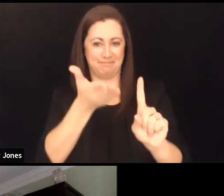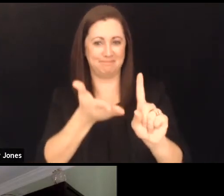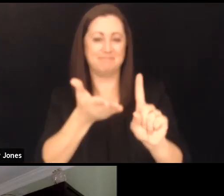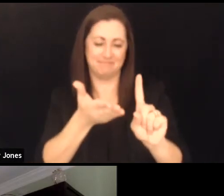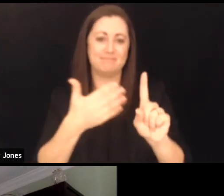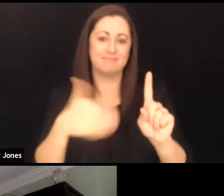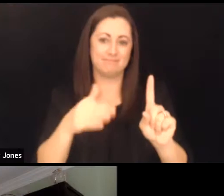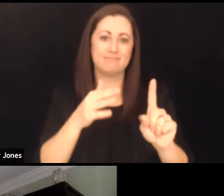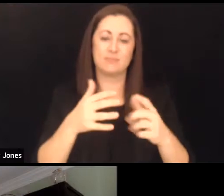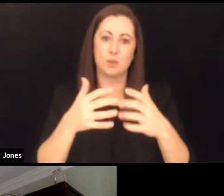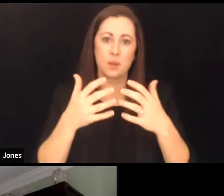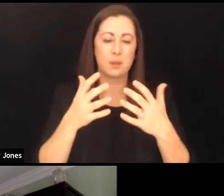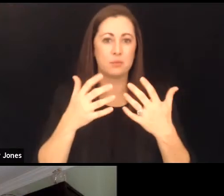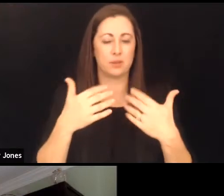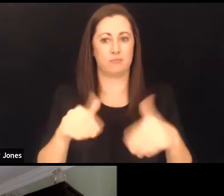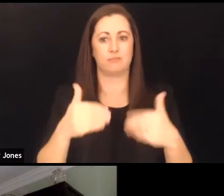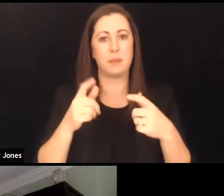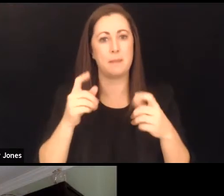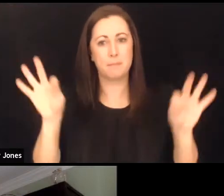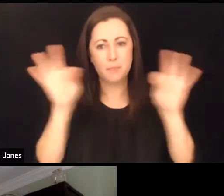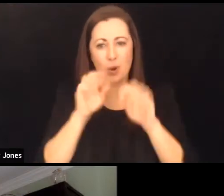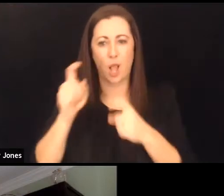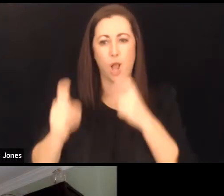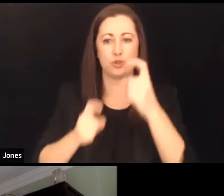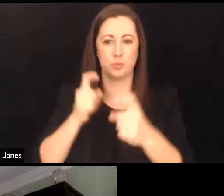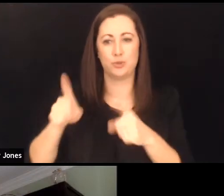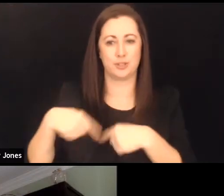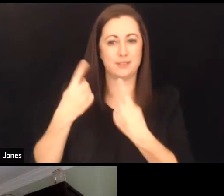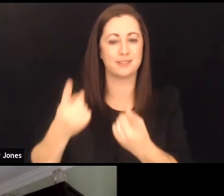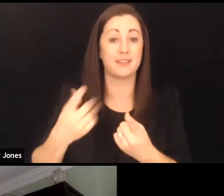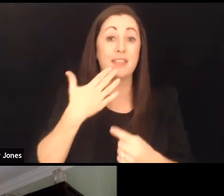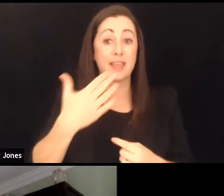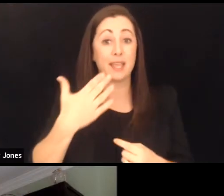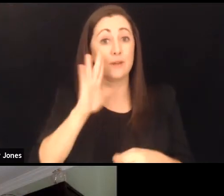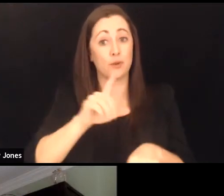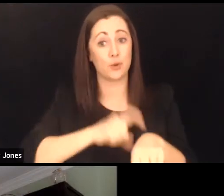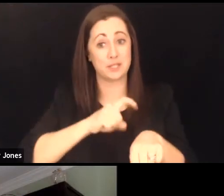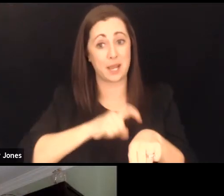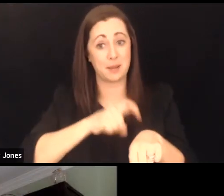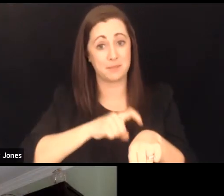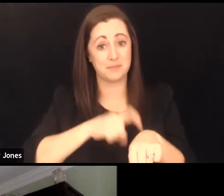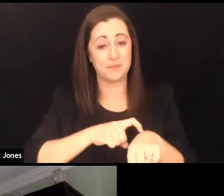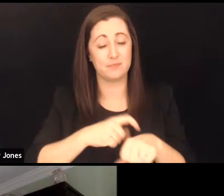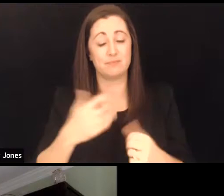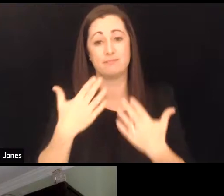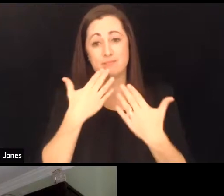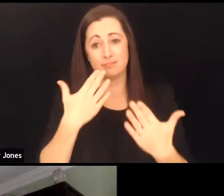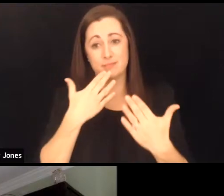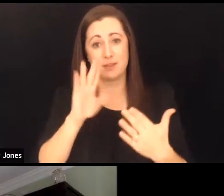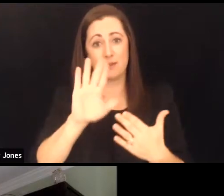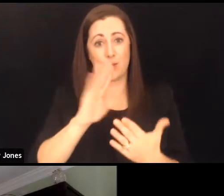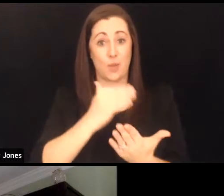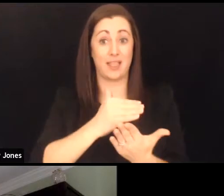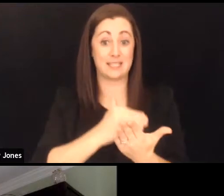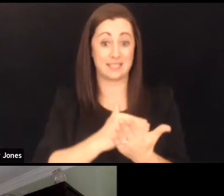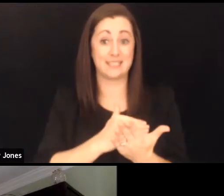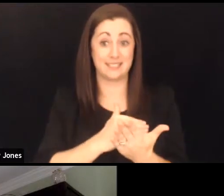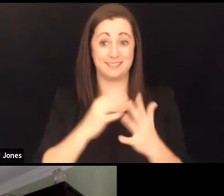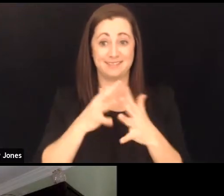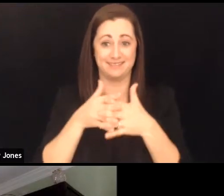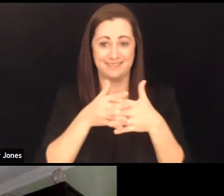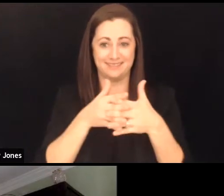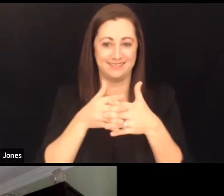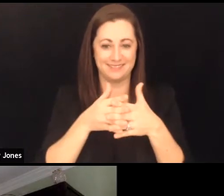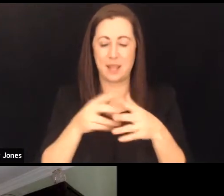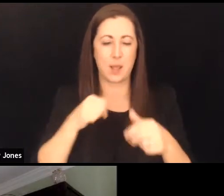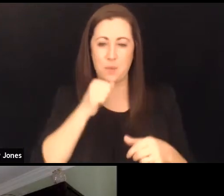significant contributions you have made. So again, thank you for your time today. Thank you for the lesson. That one I will